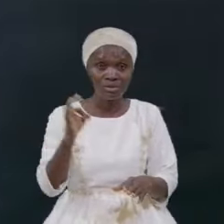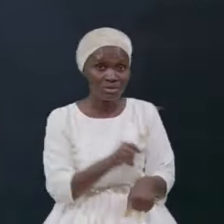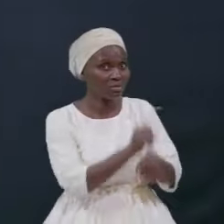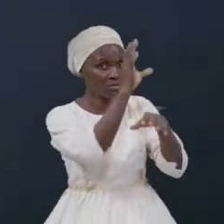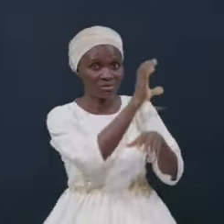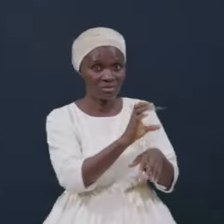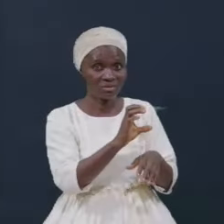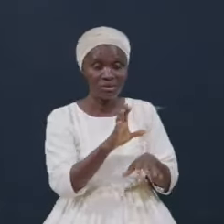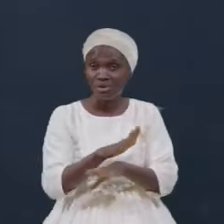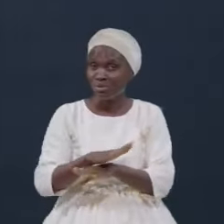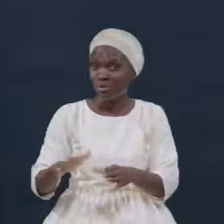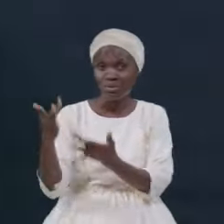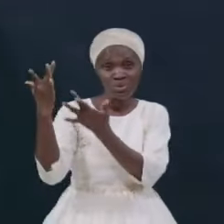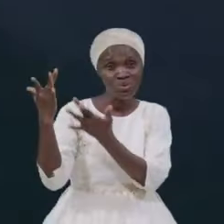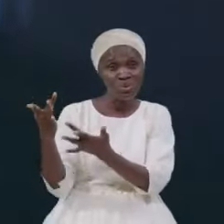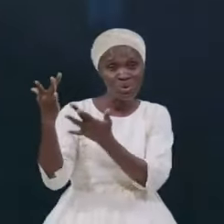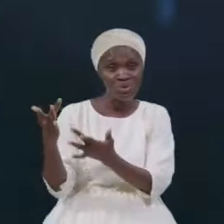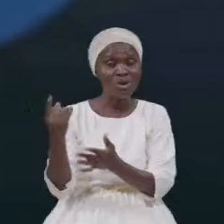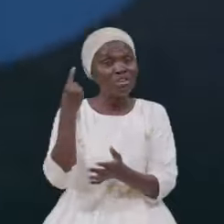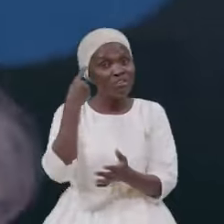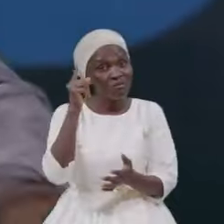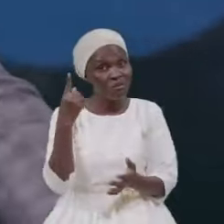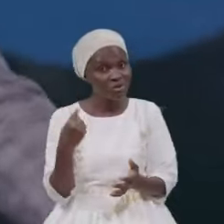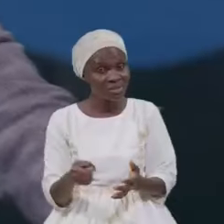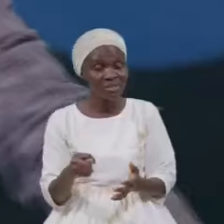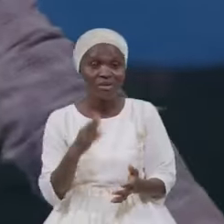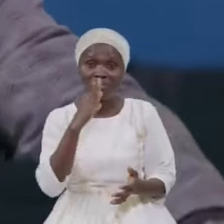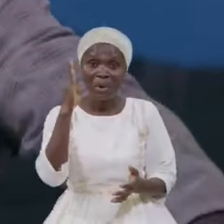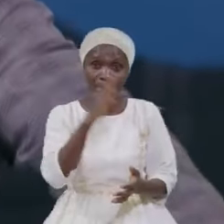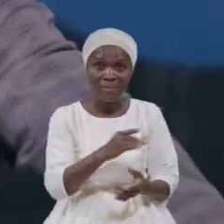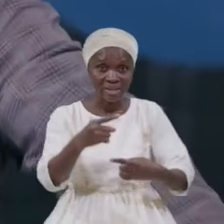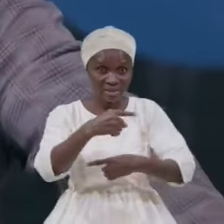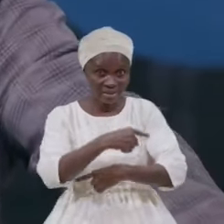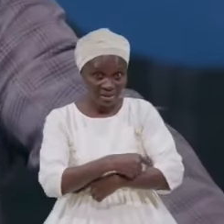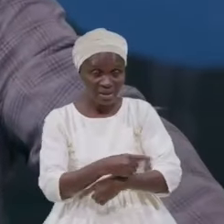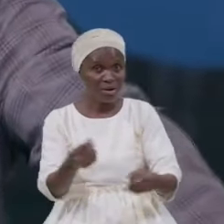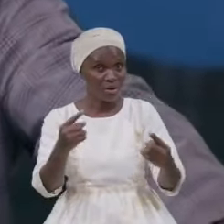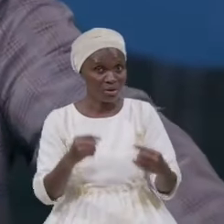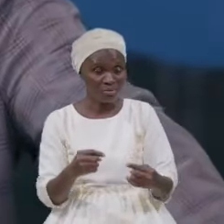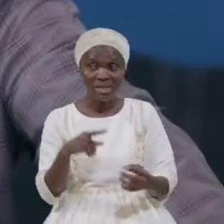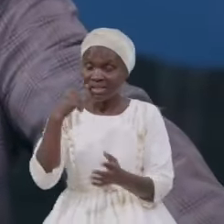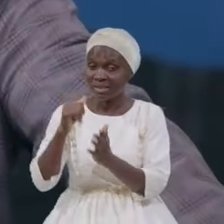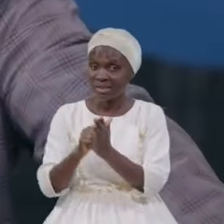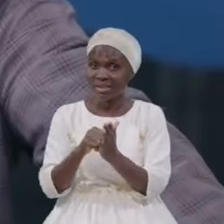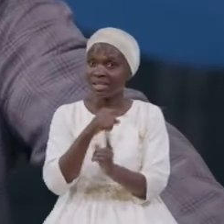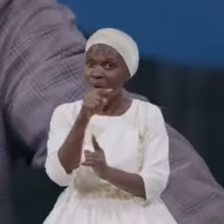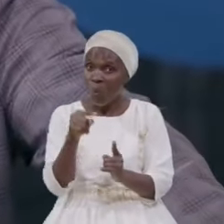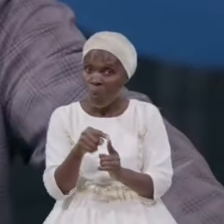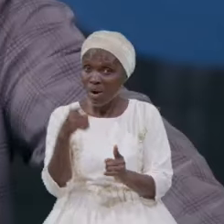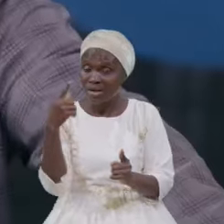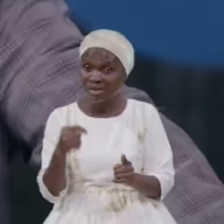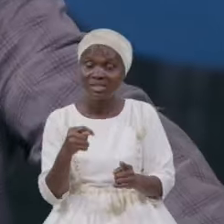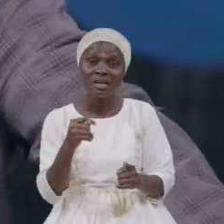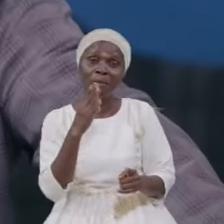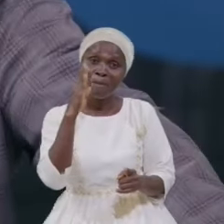says, when the evil days have not come. You know, some people say, I will repent, I will